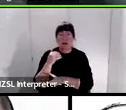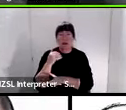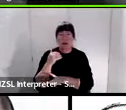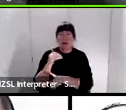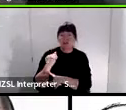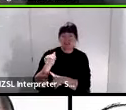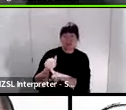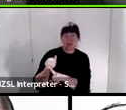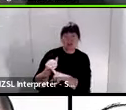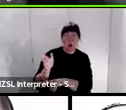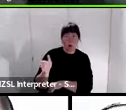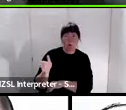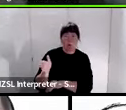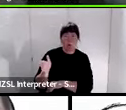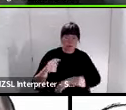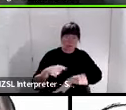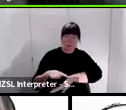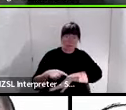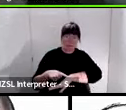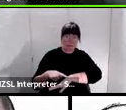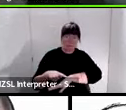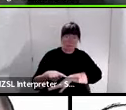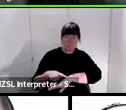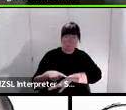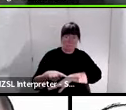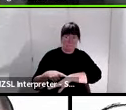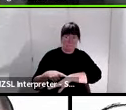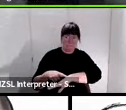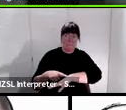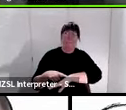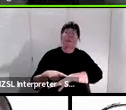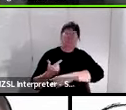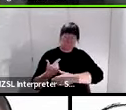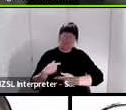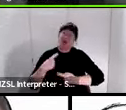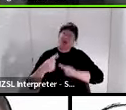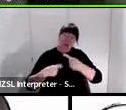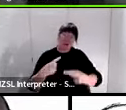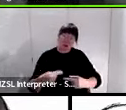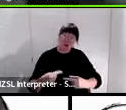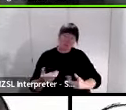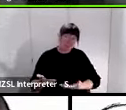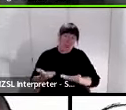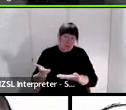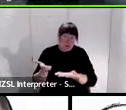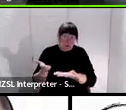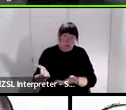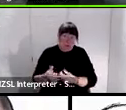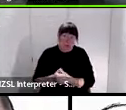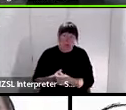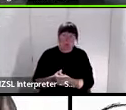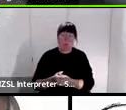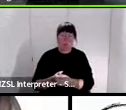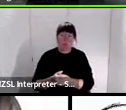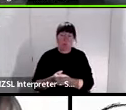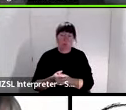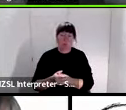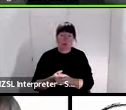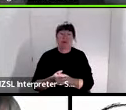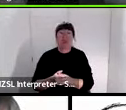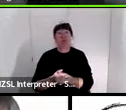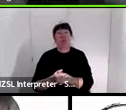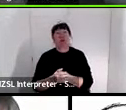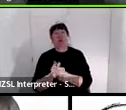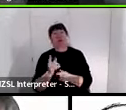button and let you know the timing. Yes. You can continue to use the time as you will, and speak for that